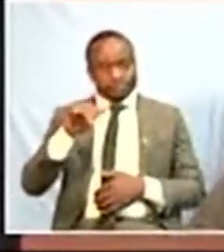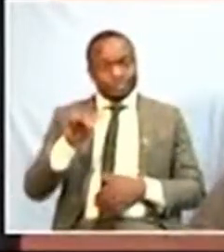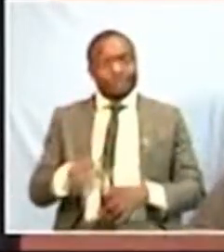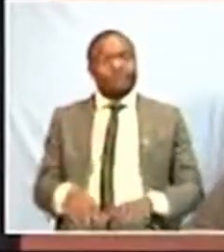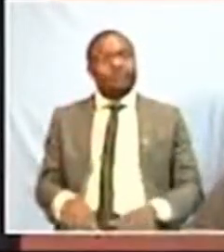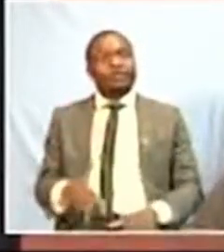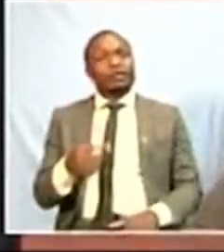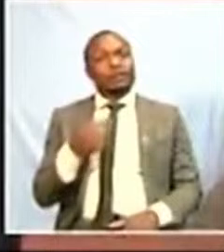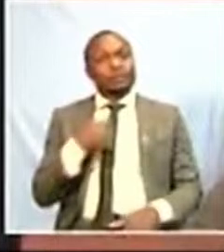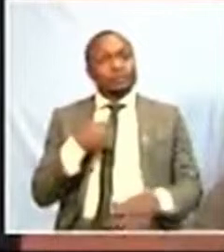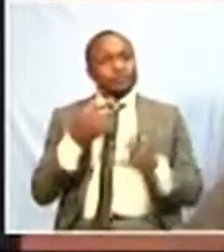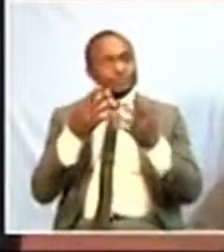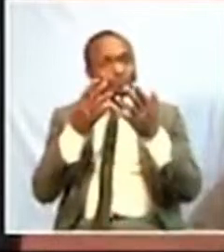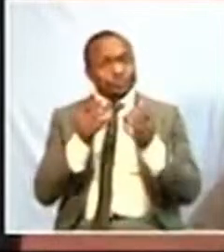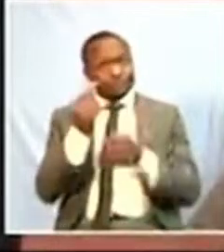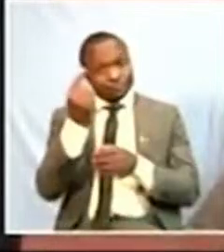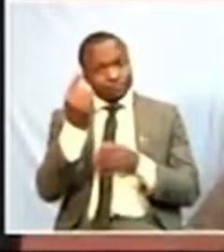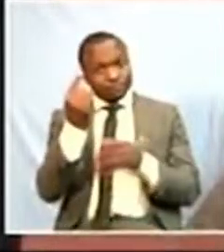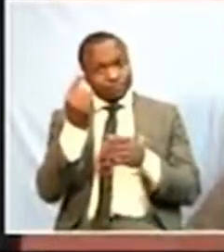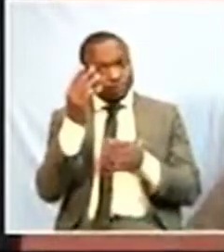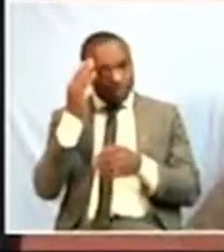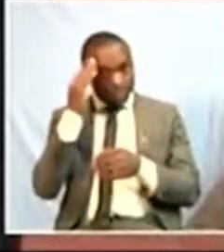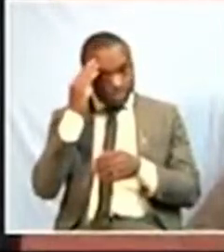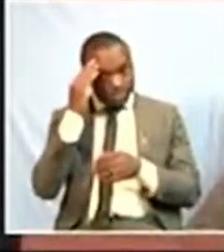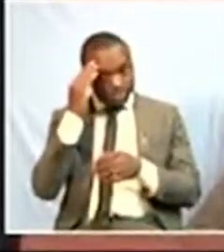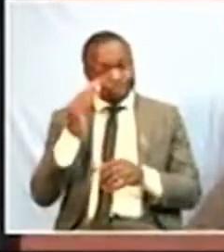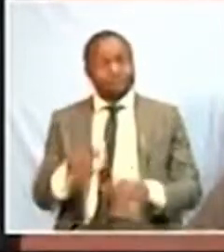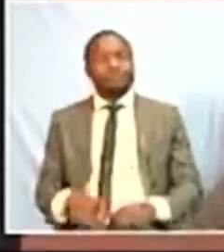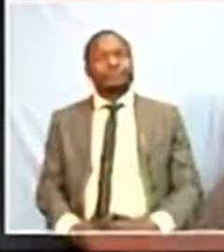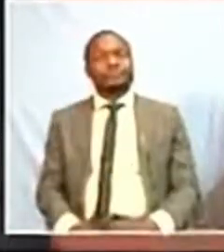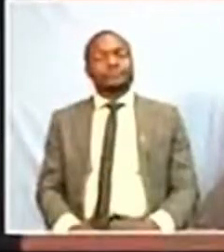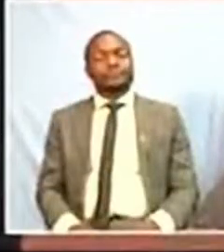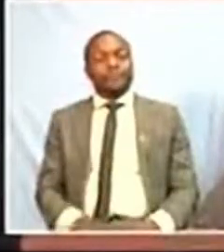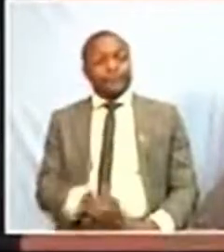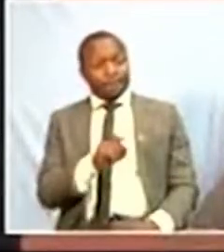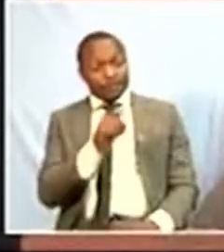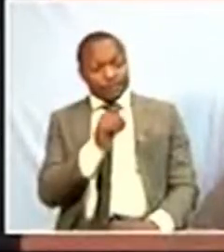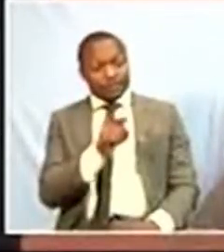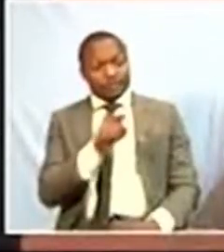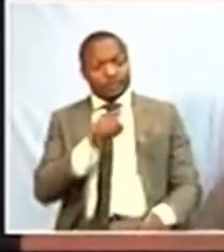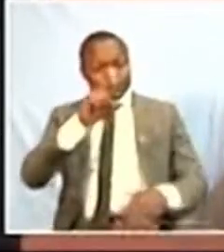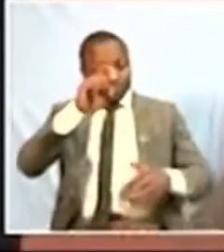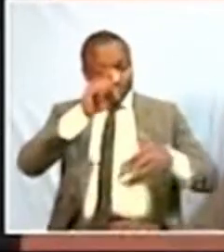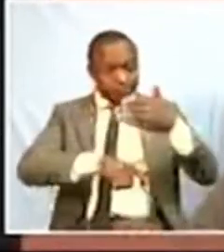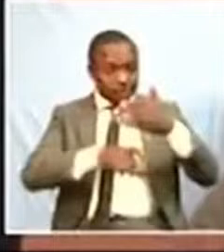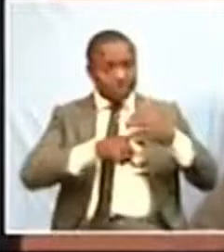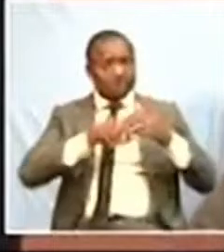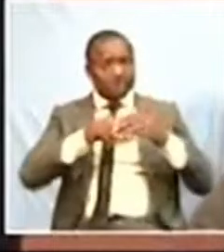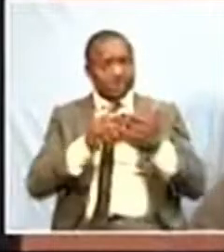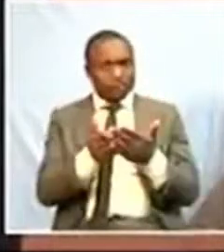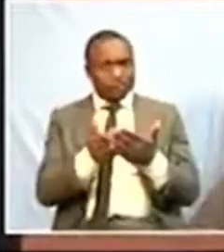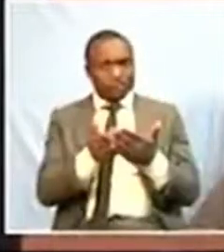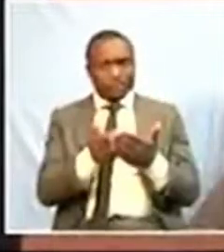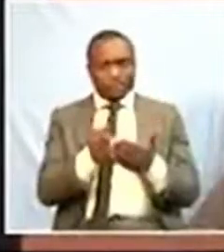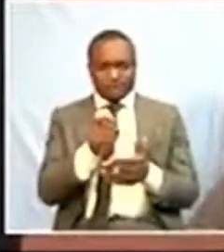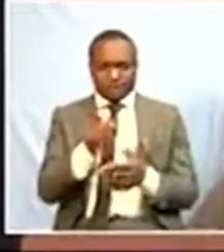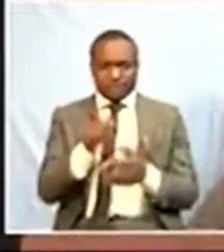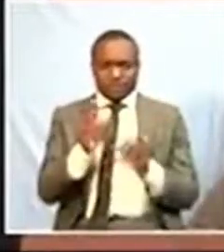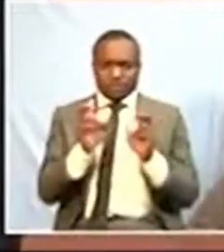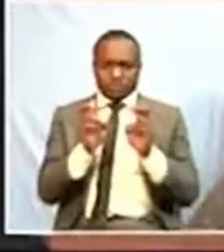So I want, one, to find out this particular charge, how much this contractor